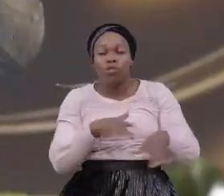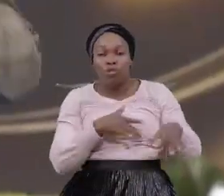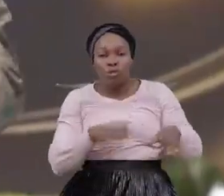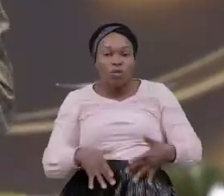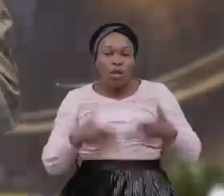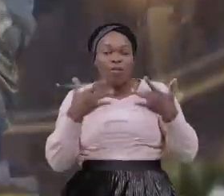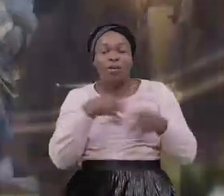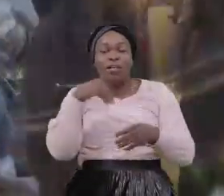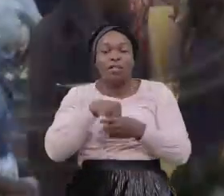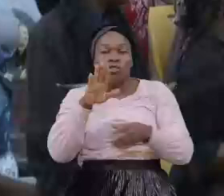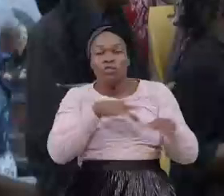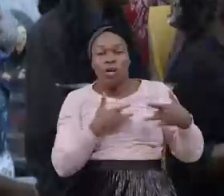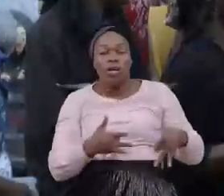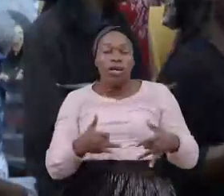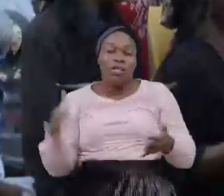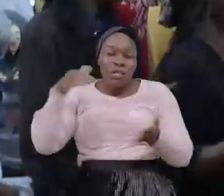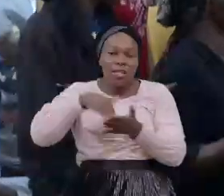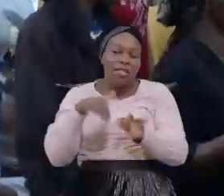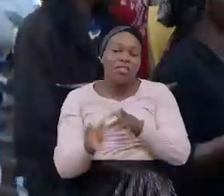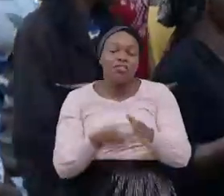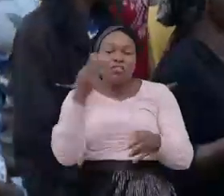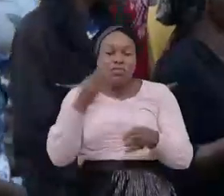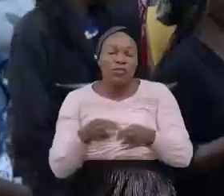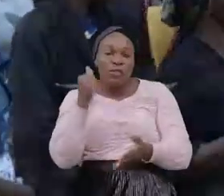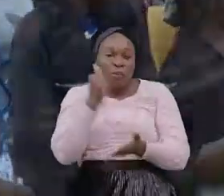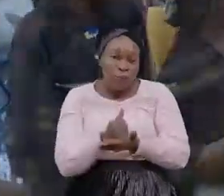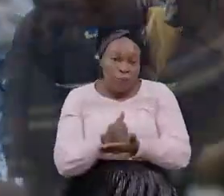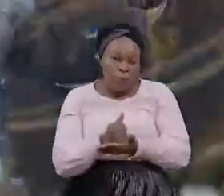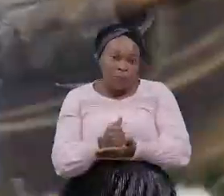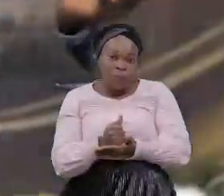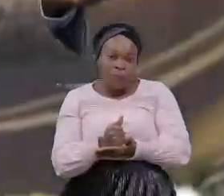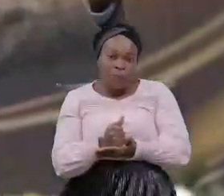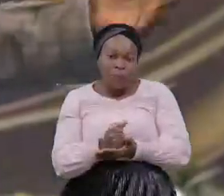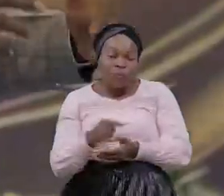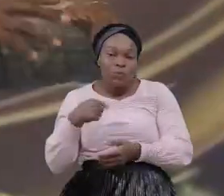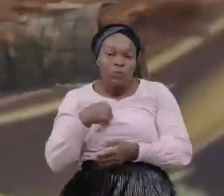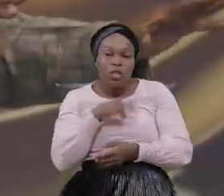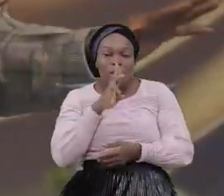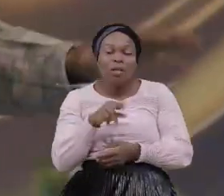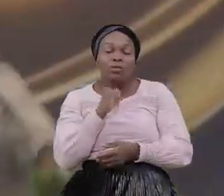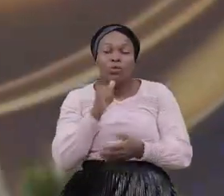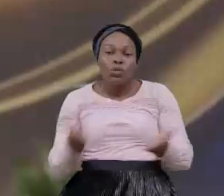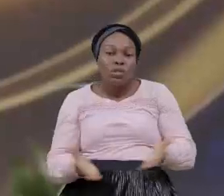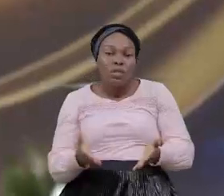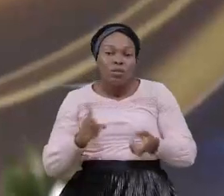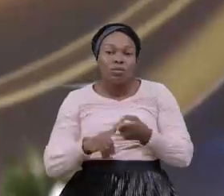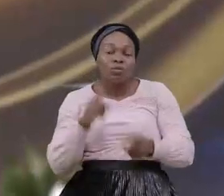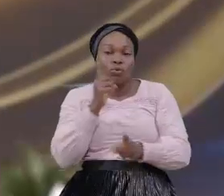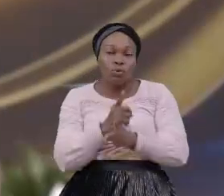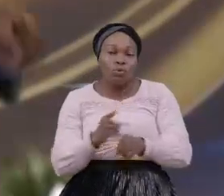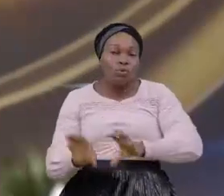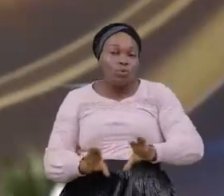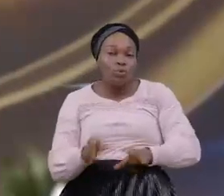in Jesus' name. Amen. We're not here to just, you know, do things as